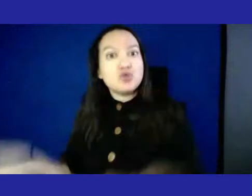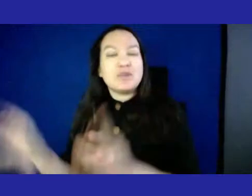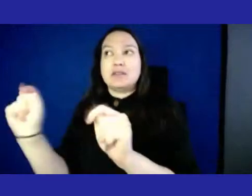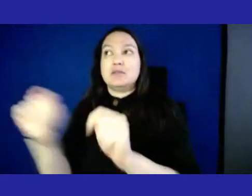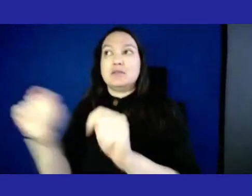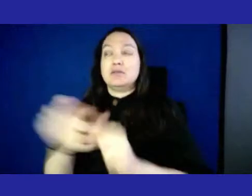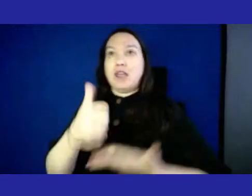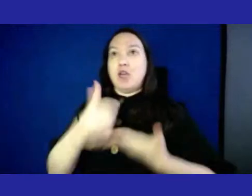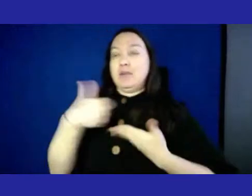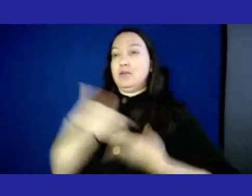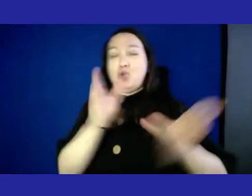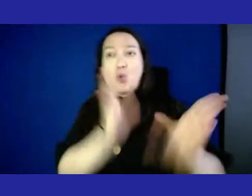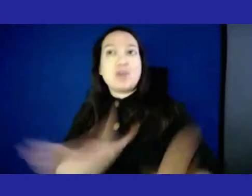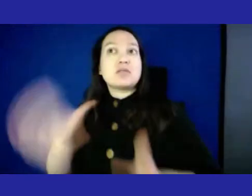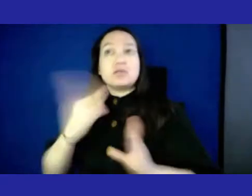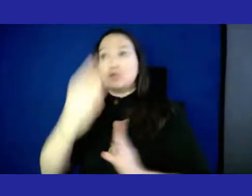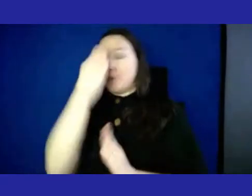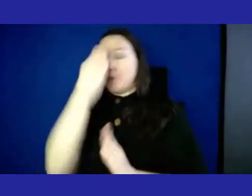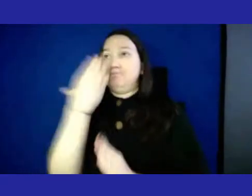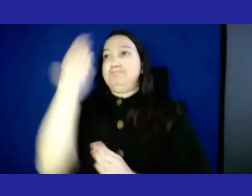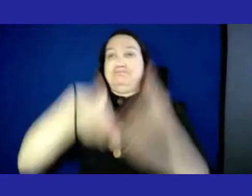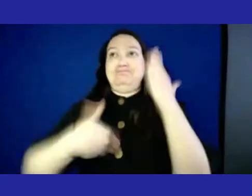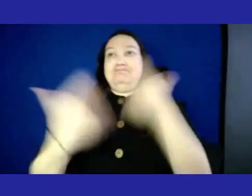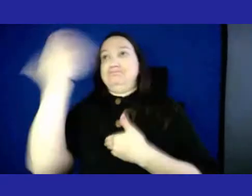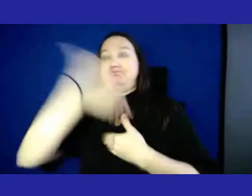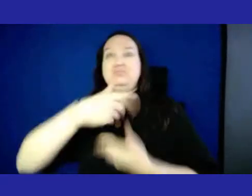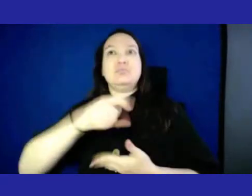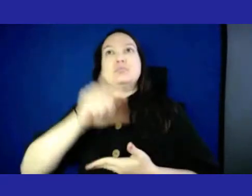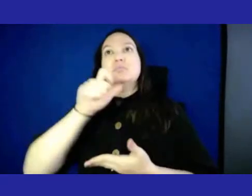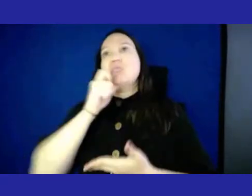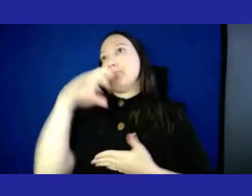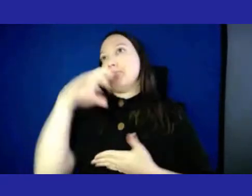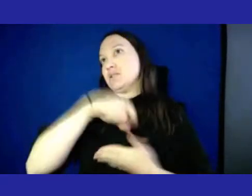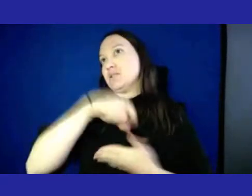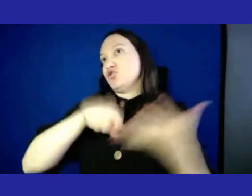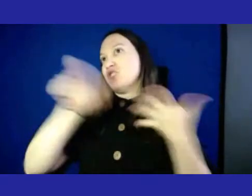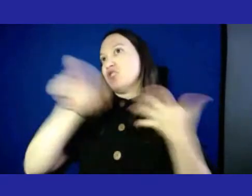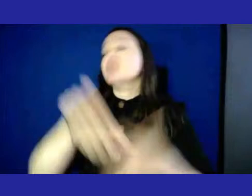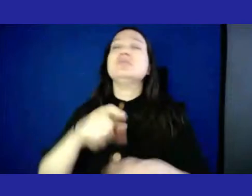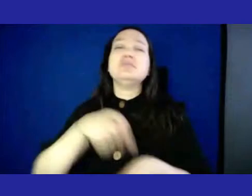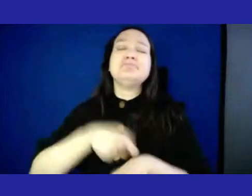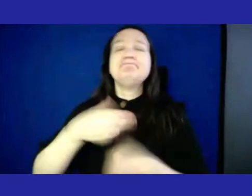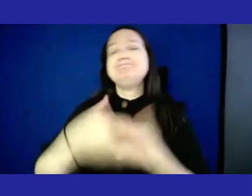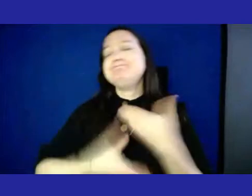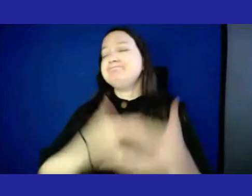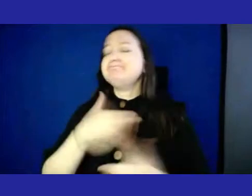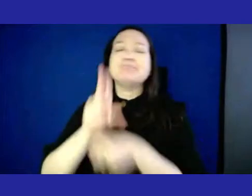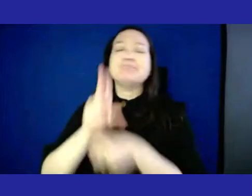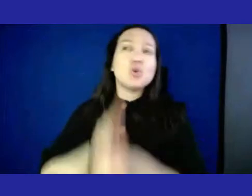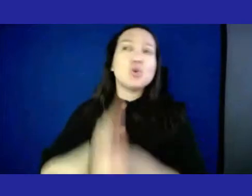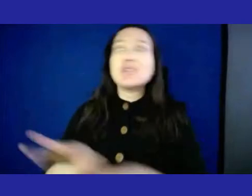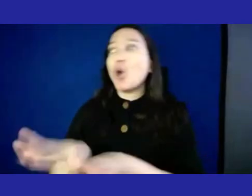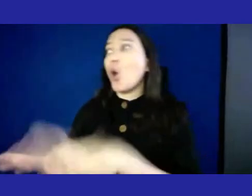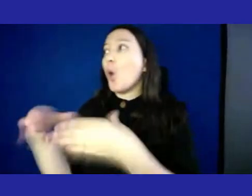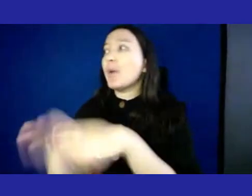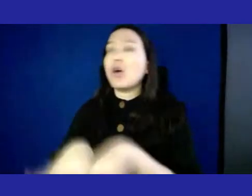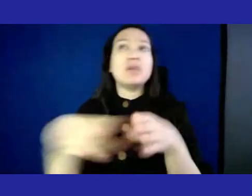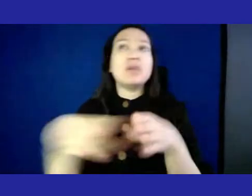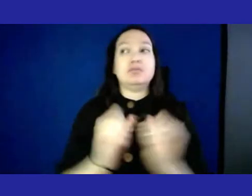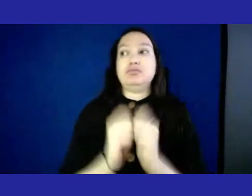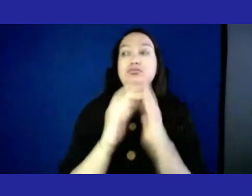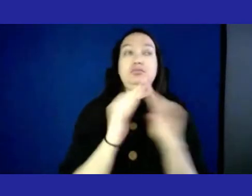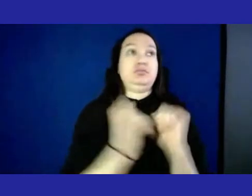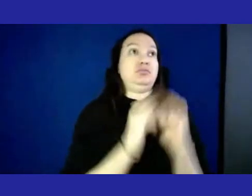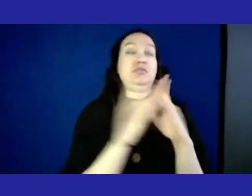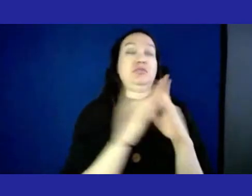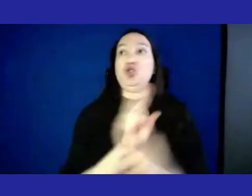keep us organized to make sure that we don't miss any of those check boxes. And again, as we go over time and we get used to opening these sites more and more, we've